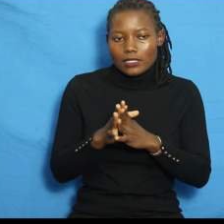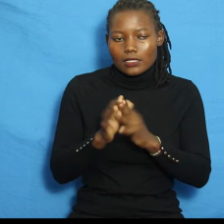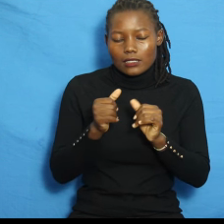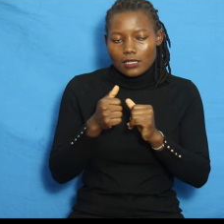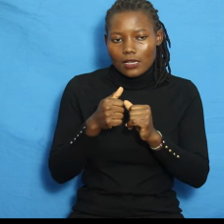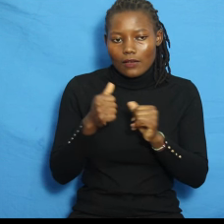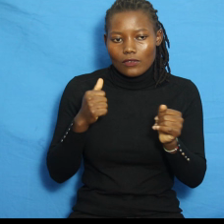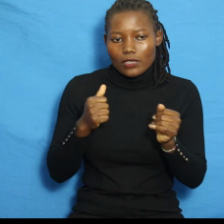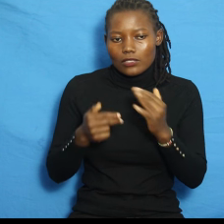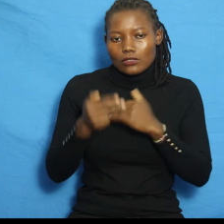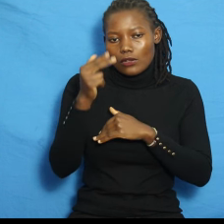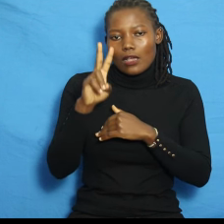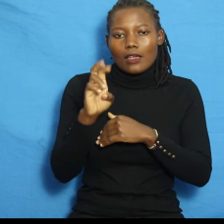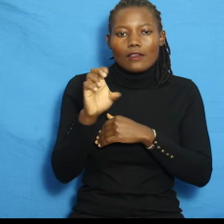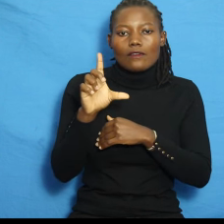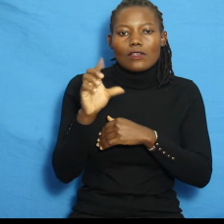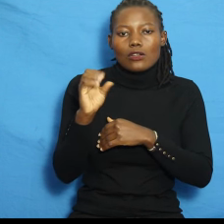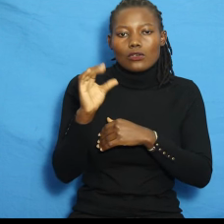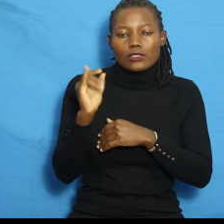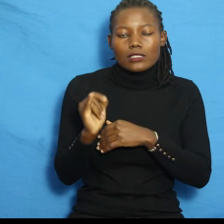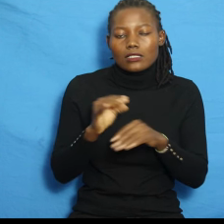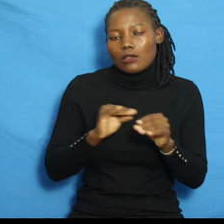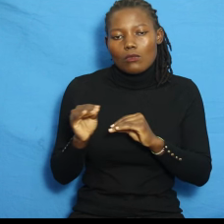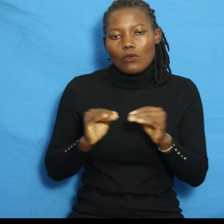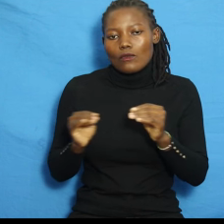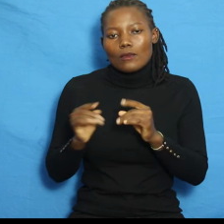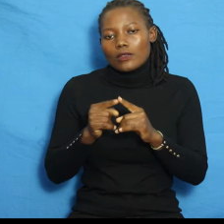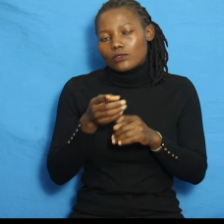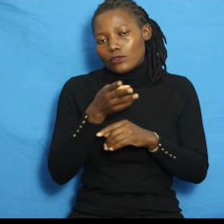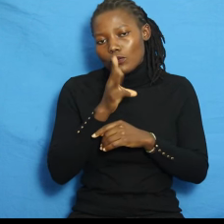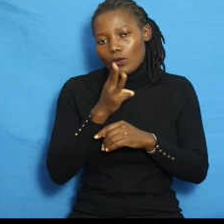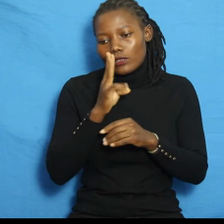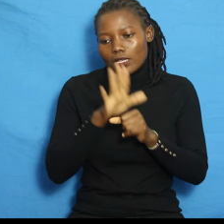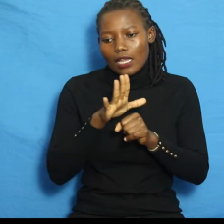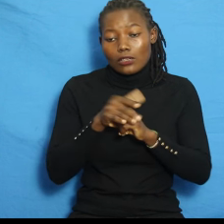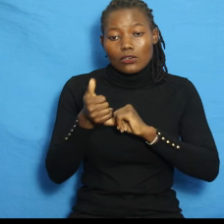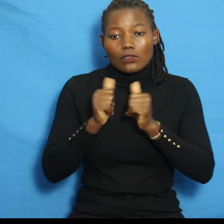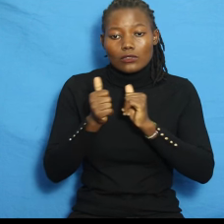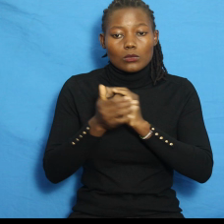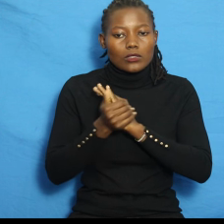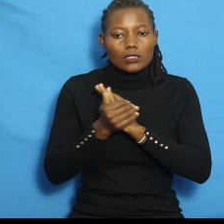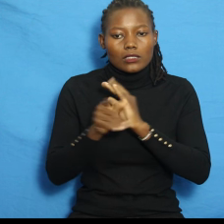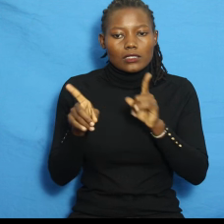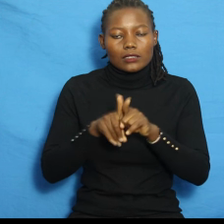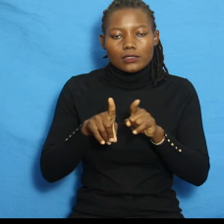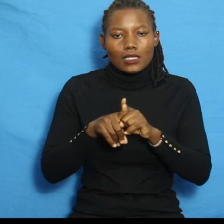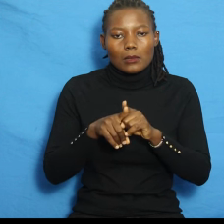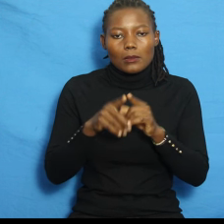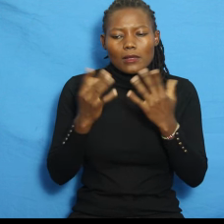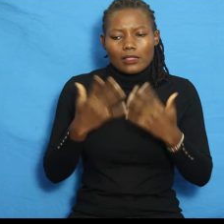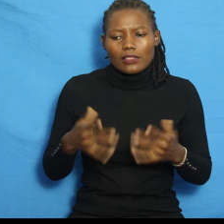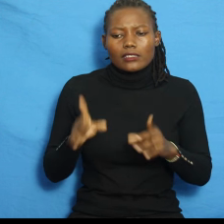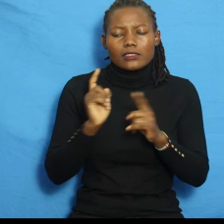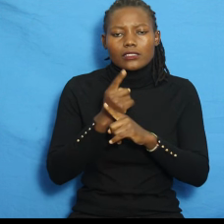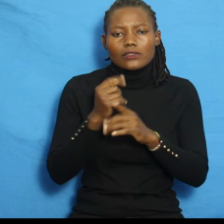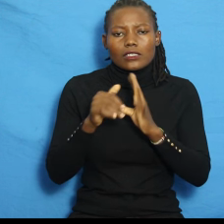resistance to high velocity movements through fluids. So many sports techniques and even pieces of equipment in